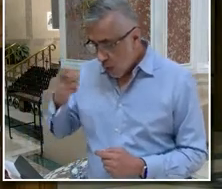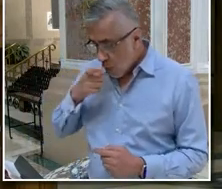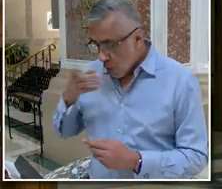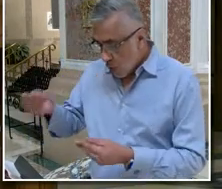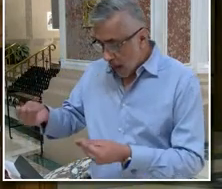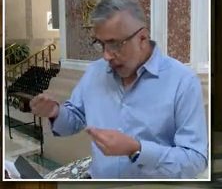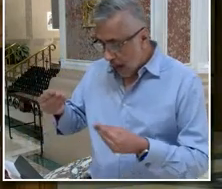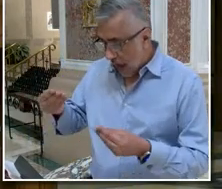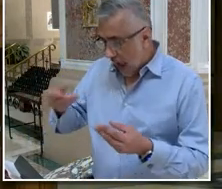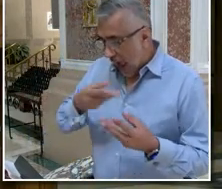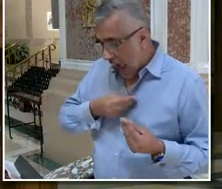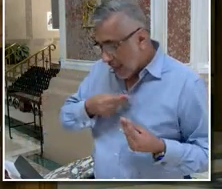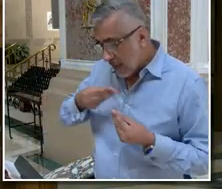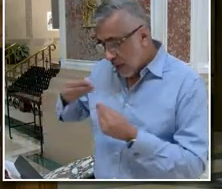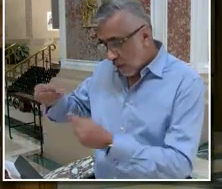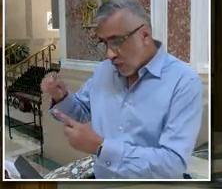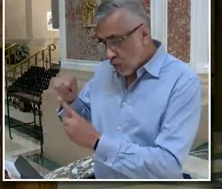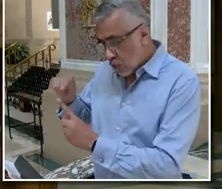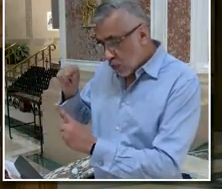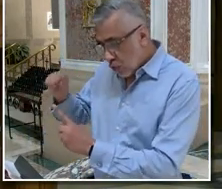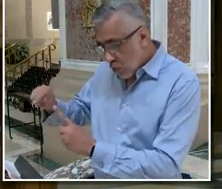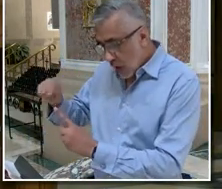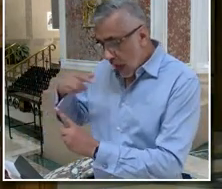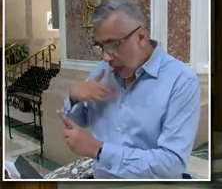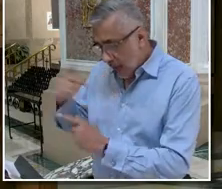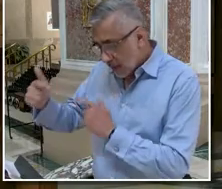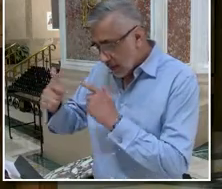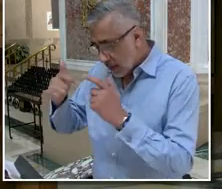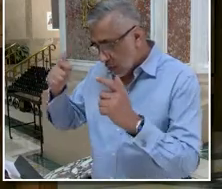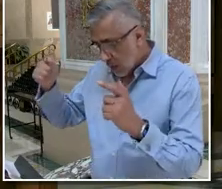me over to you has the greater sin."